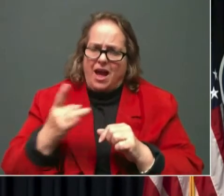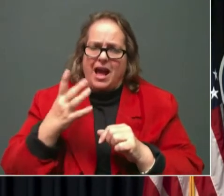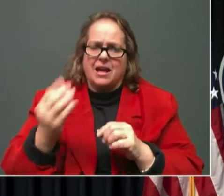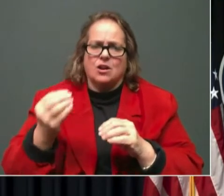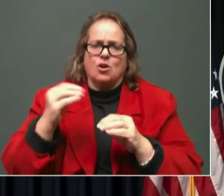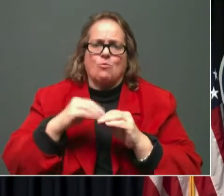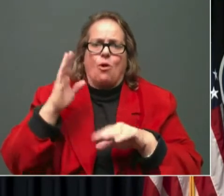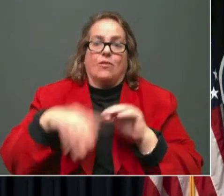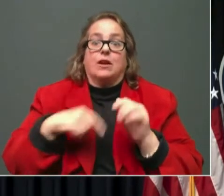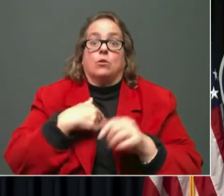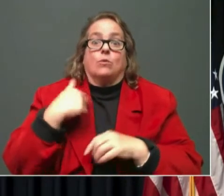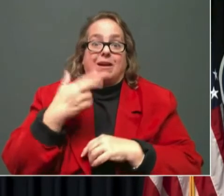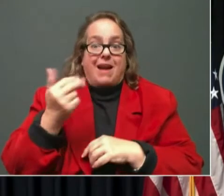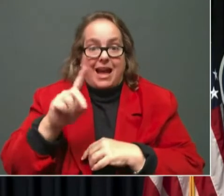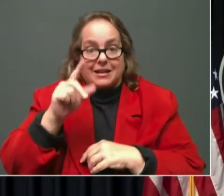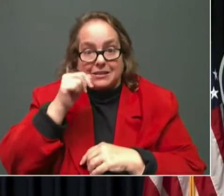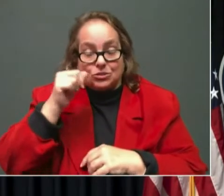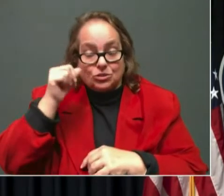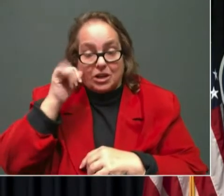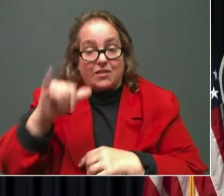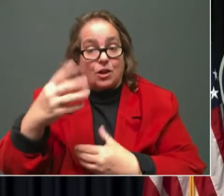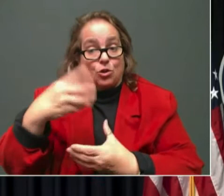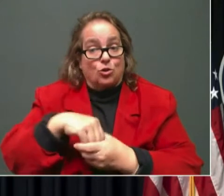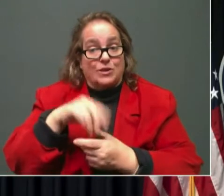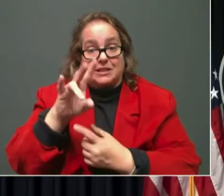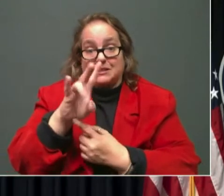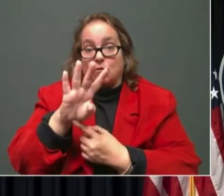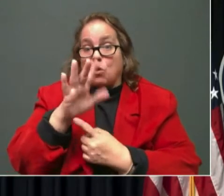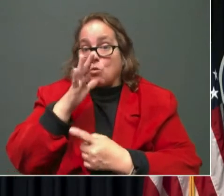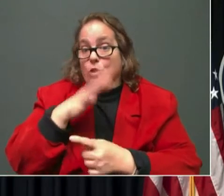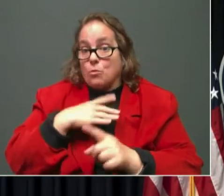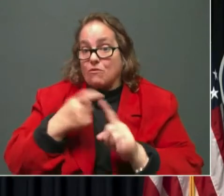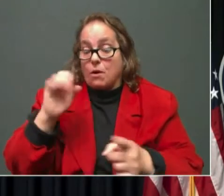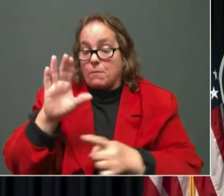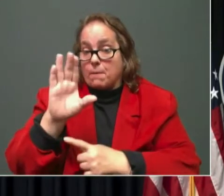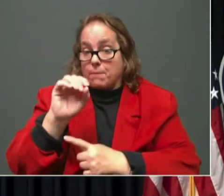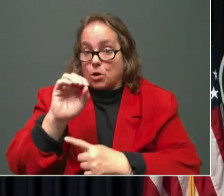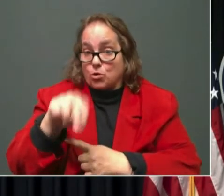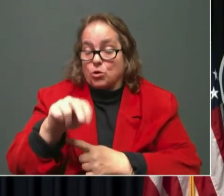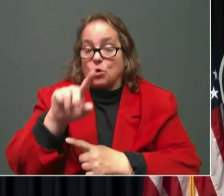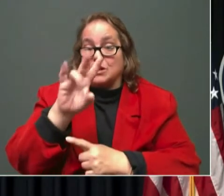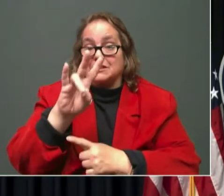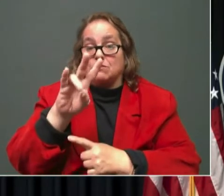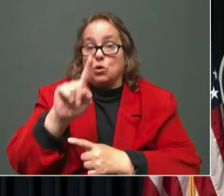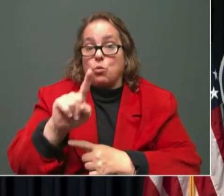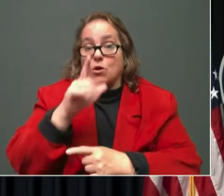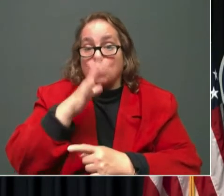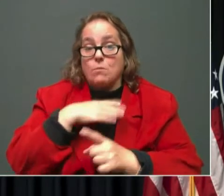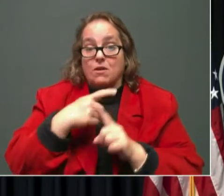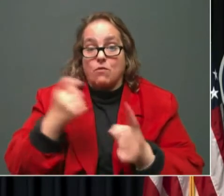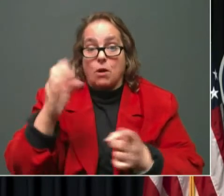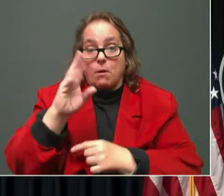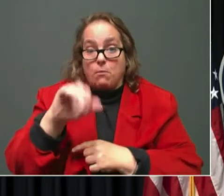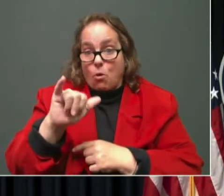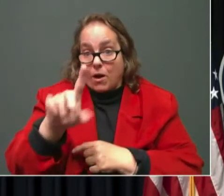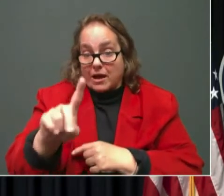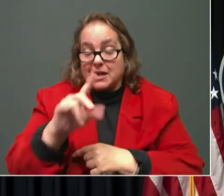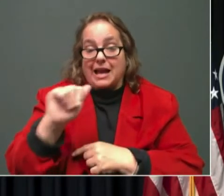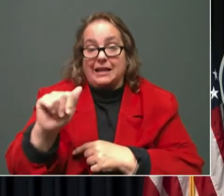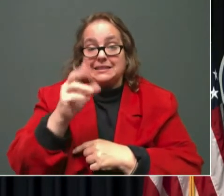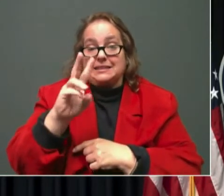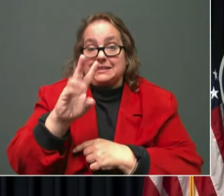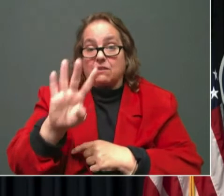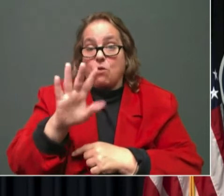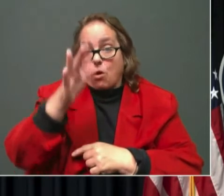yesterday. They include a 74-year-old woman from Boone, a 71-year-old woman from Boyd, a 64-year-old man